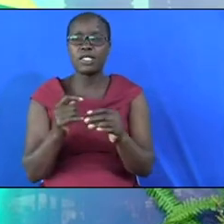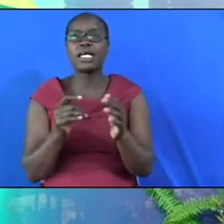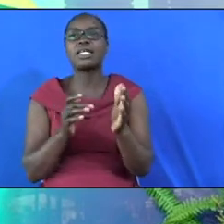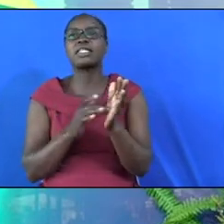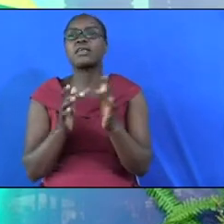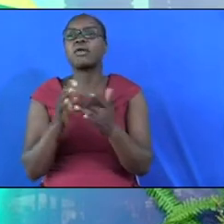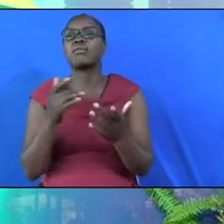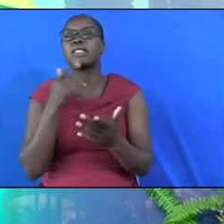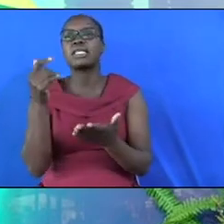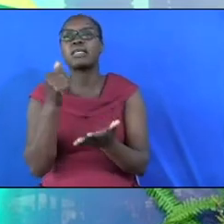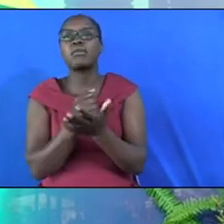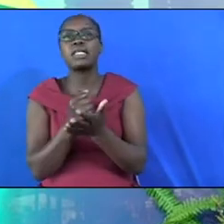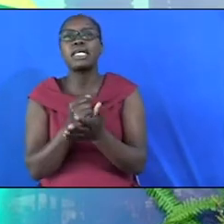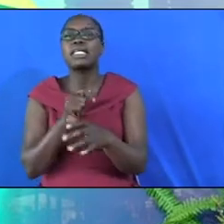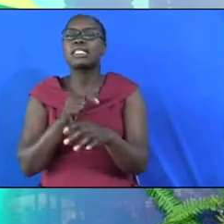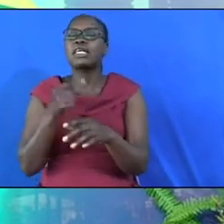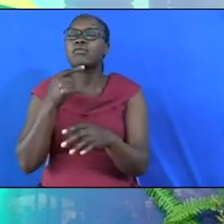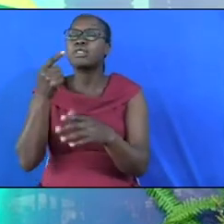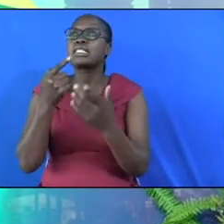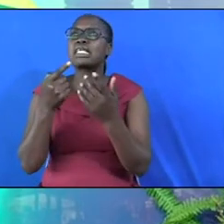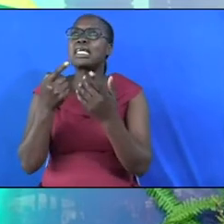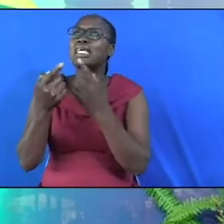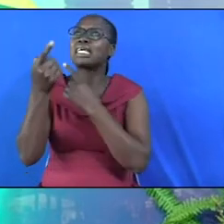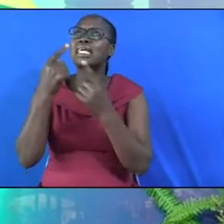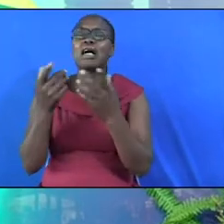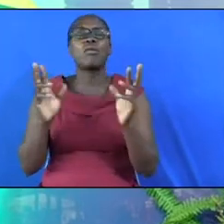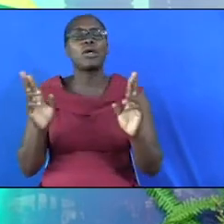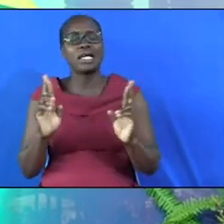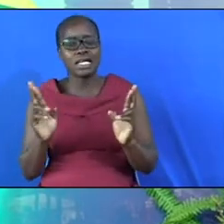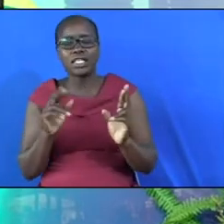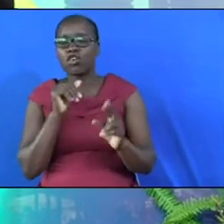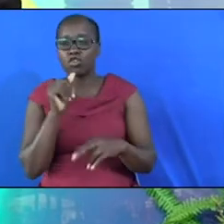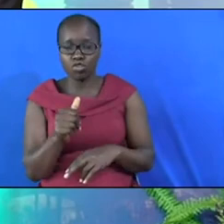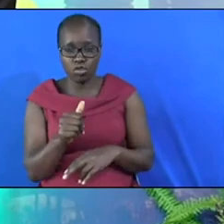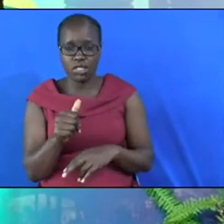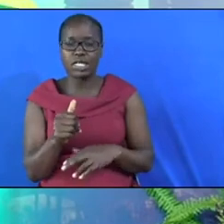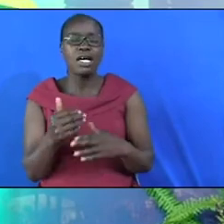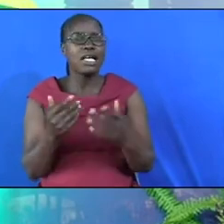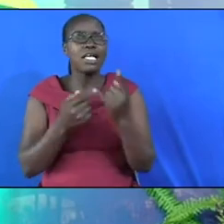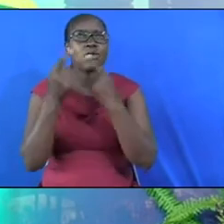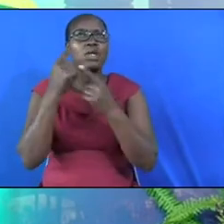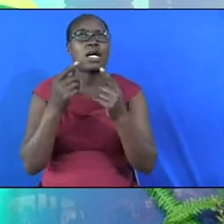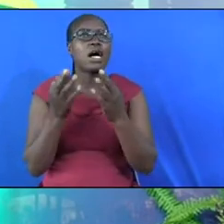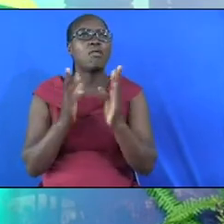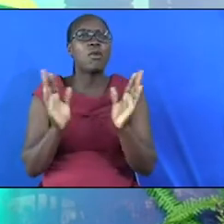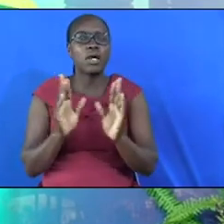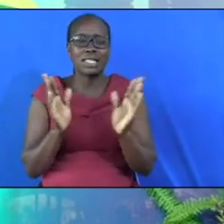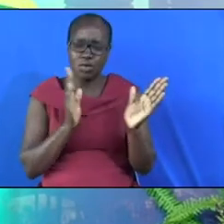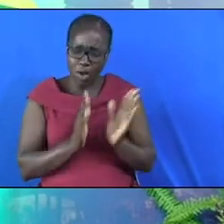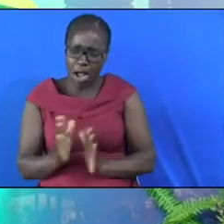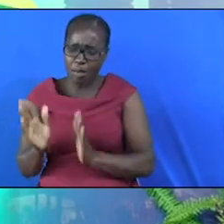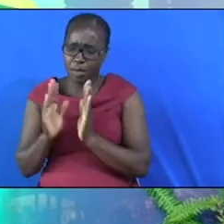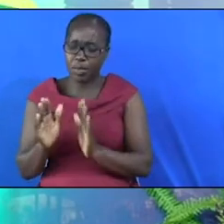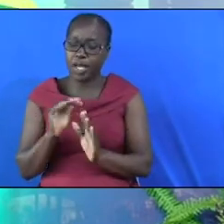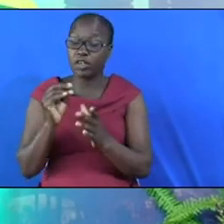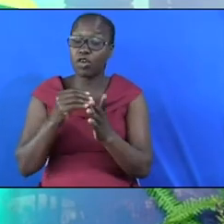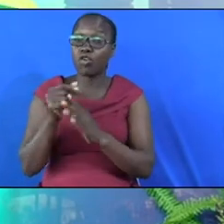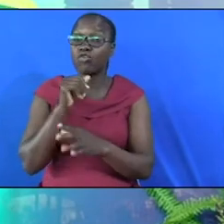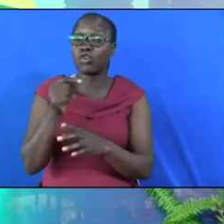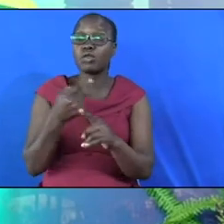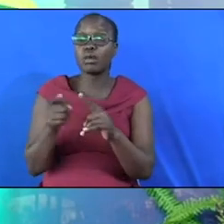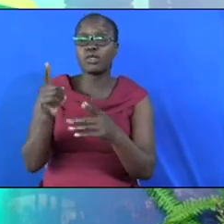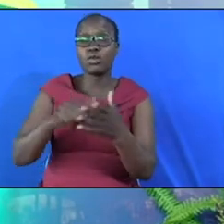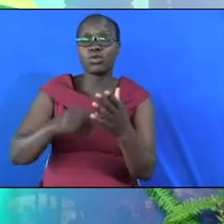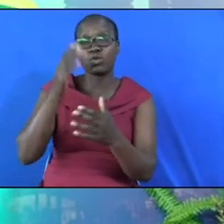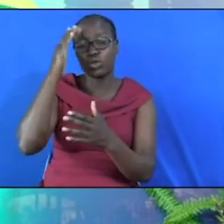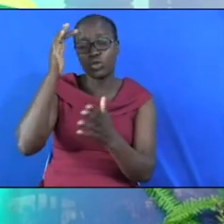Hallelujah. My friend, he will come whether we are ready or not. He will come whether you are prepared or not. But what we know,